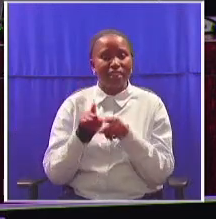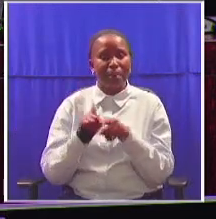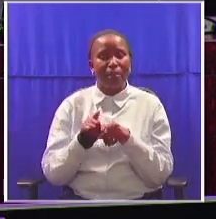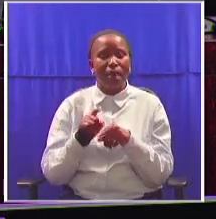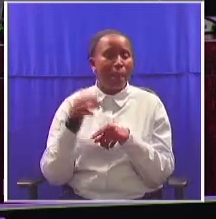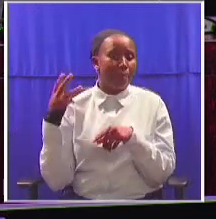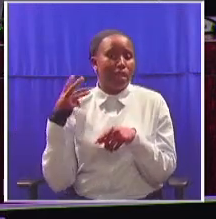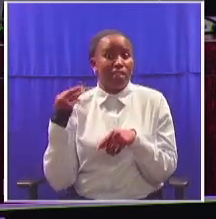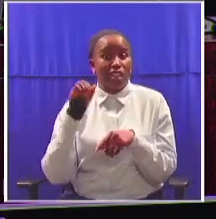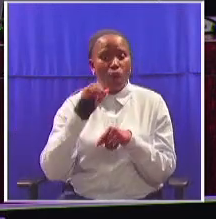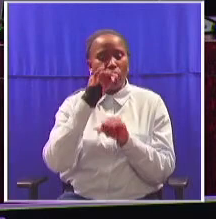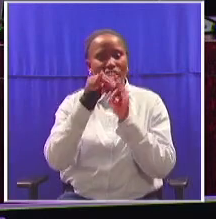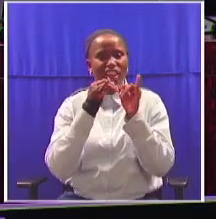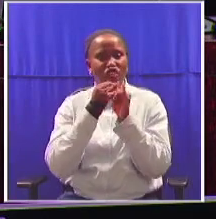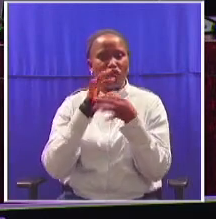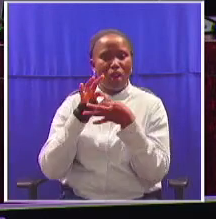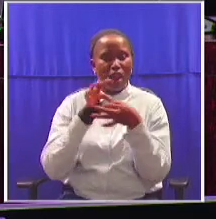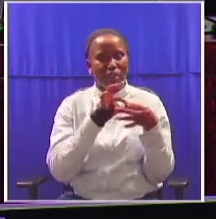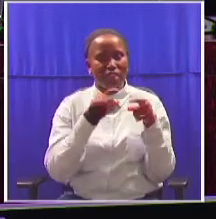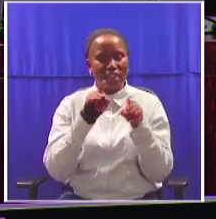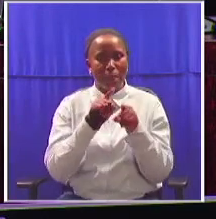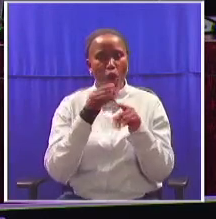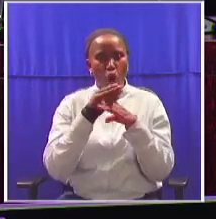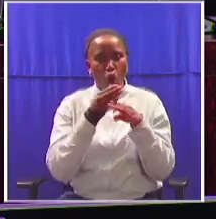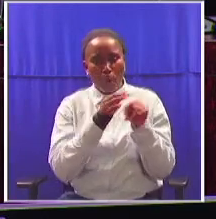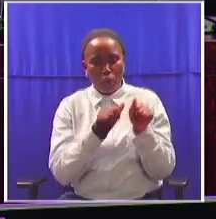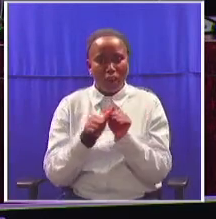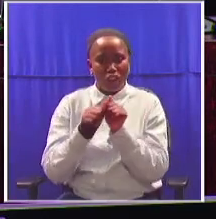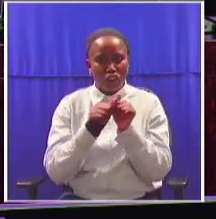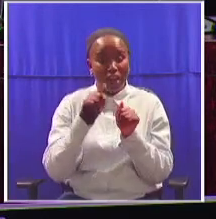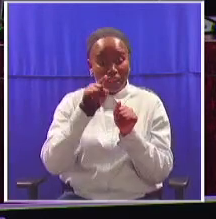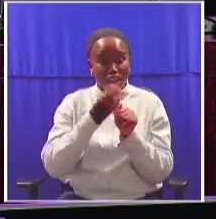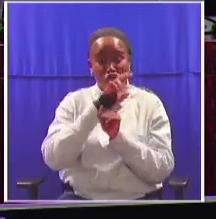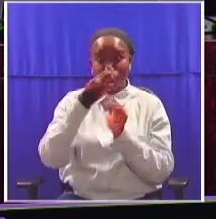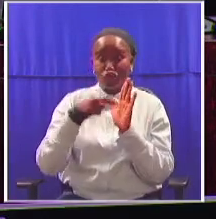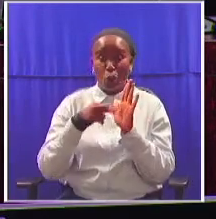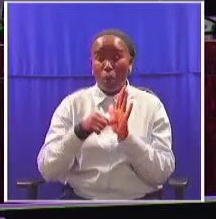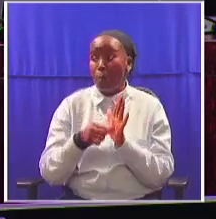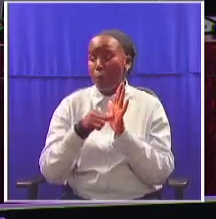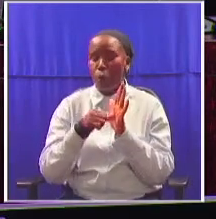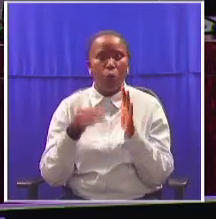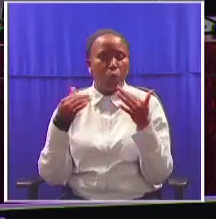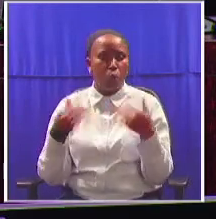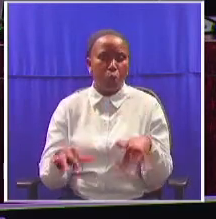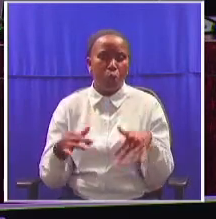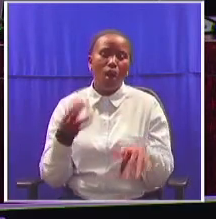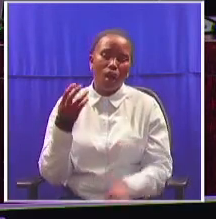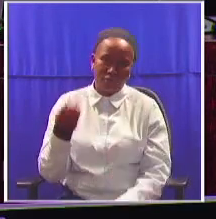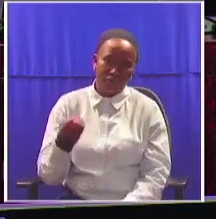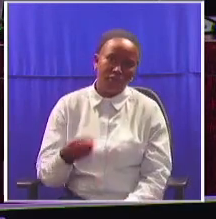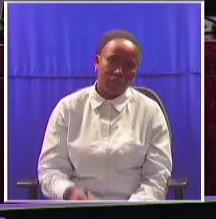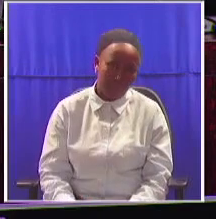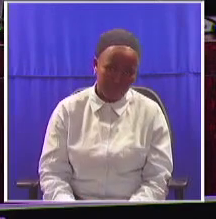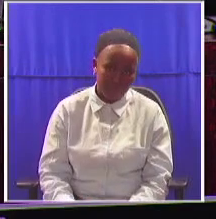International Relations and Cooperation also played a key role. And we will